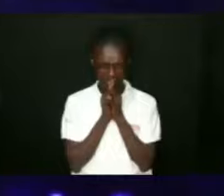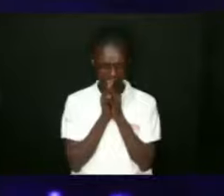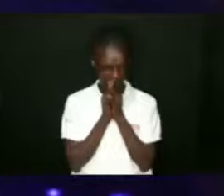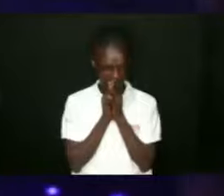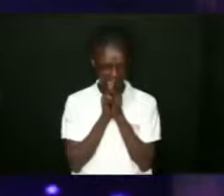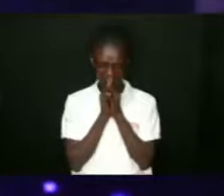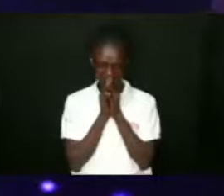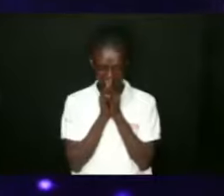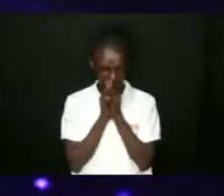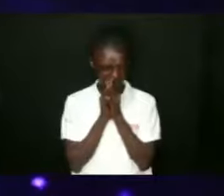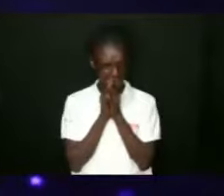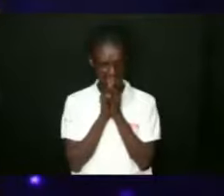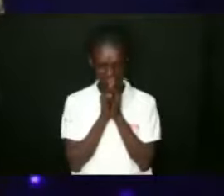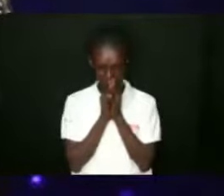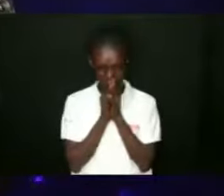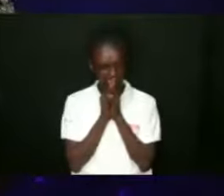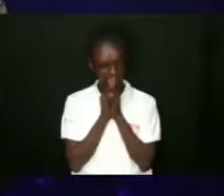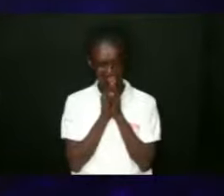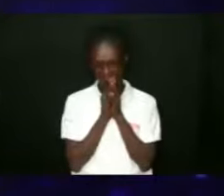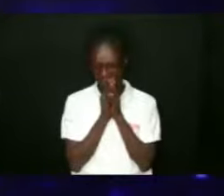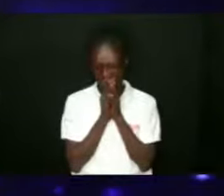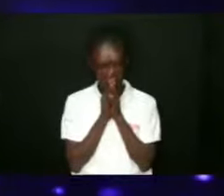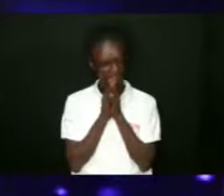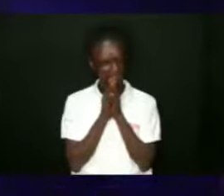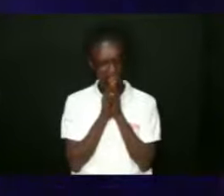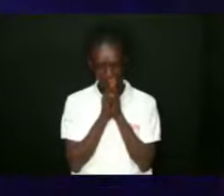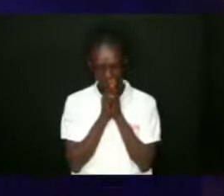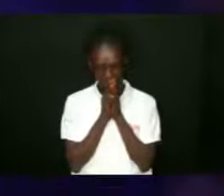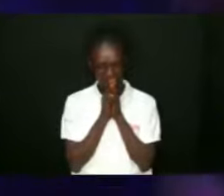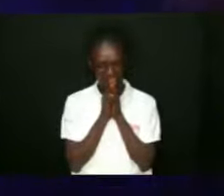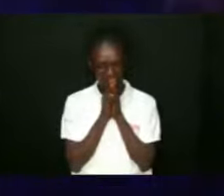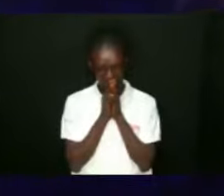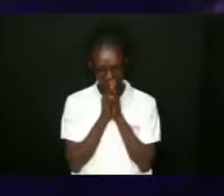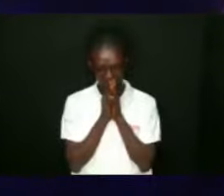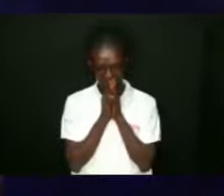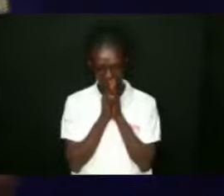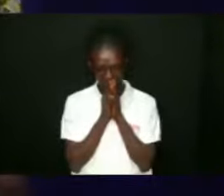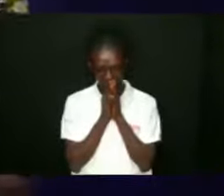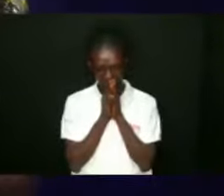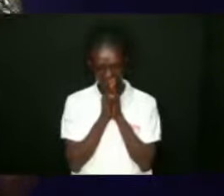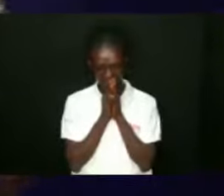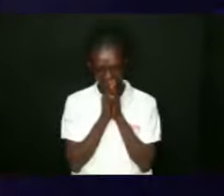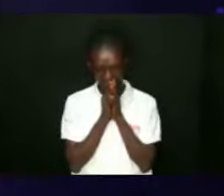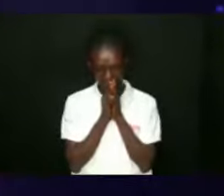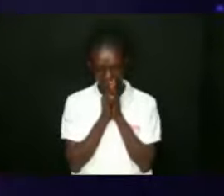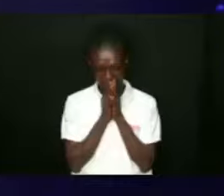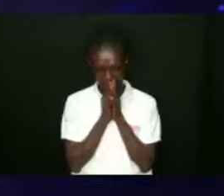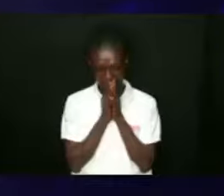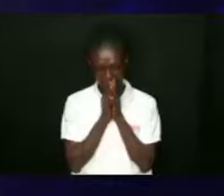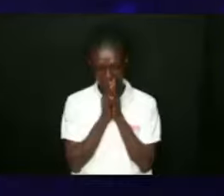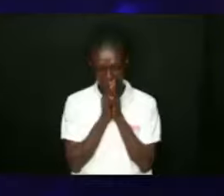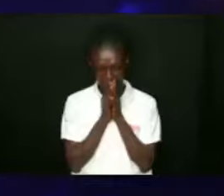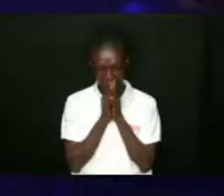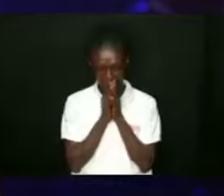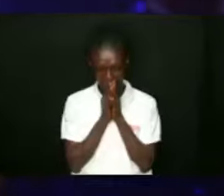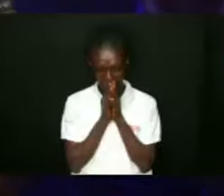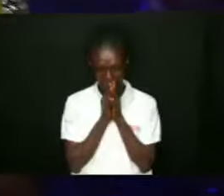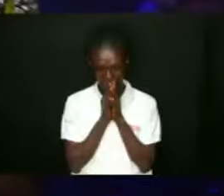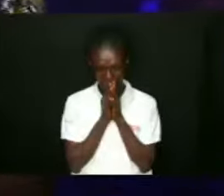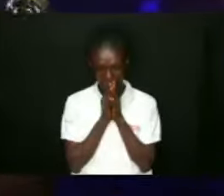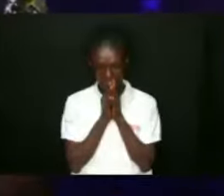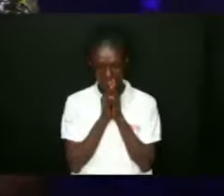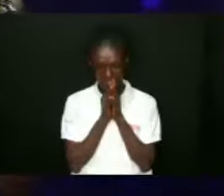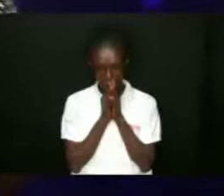pray, Lord, let the virtue of onyx come upon us. The grace to be stable. The grace to be stable.